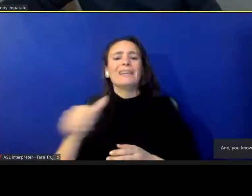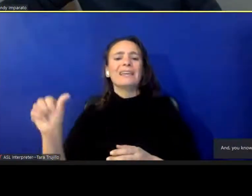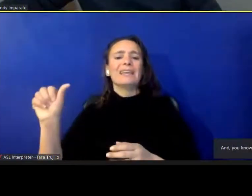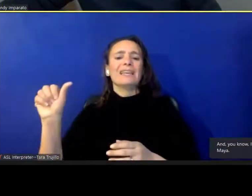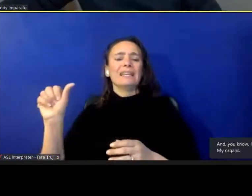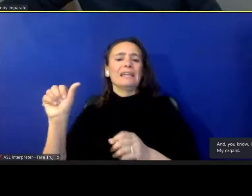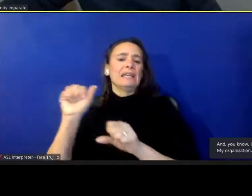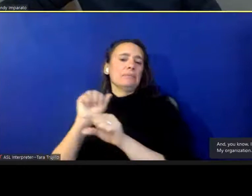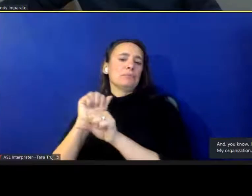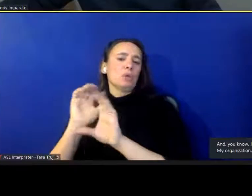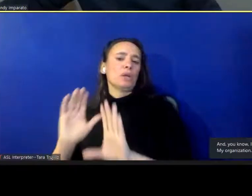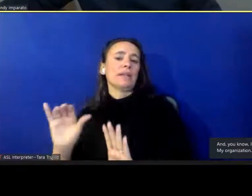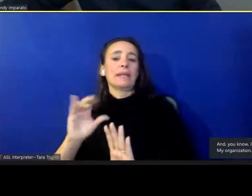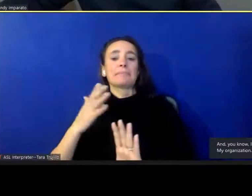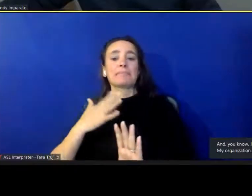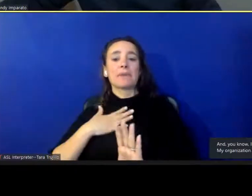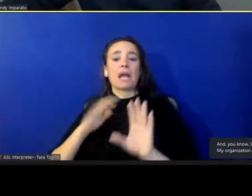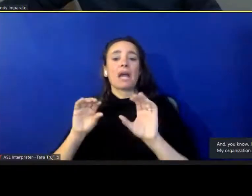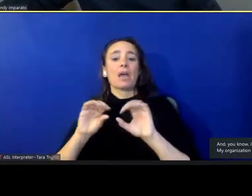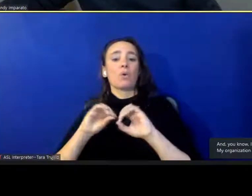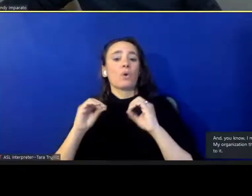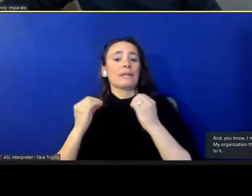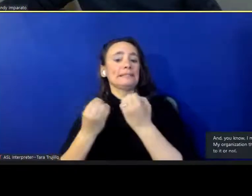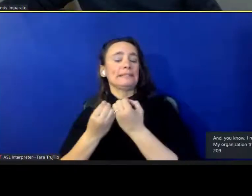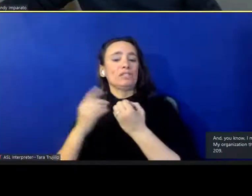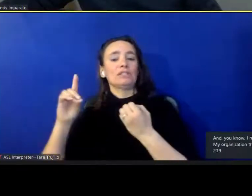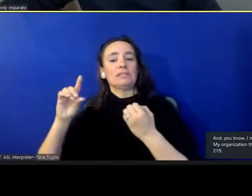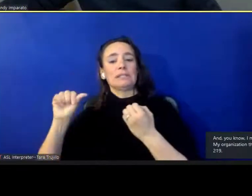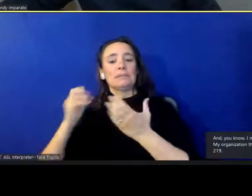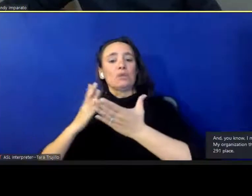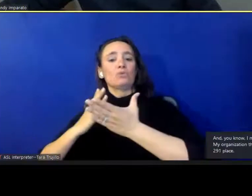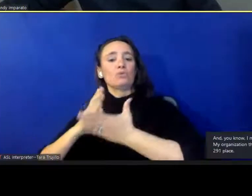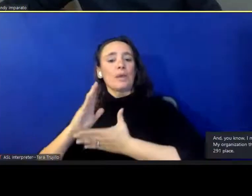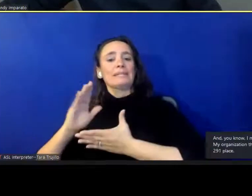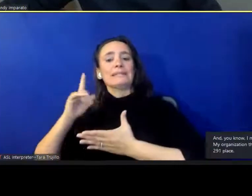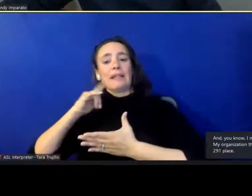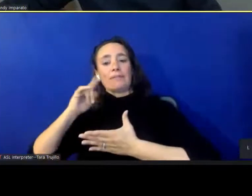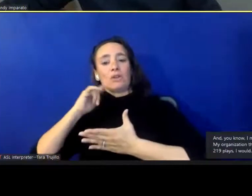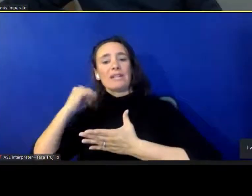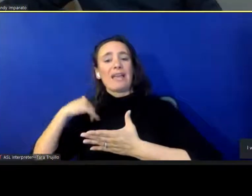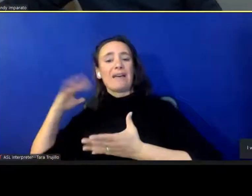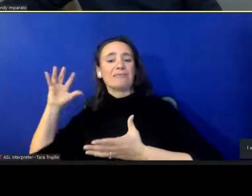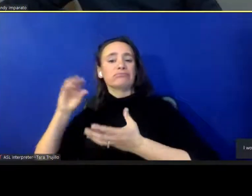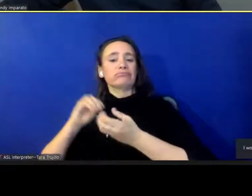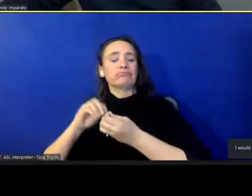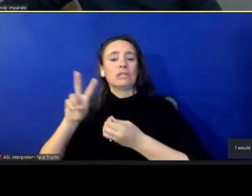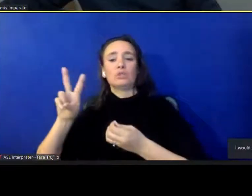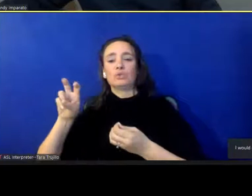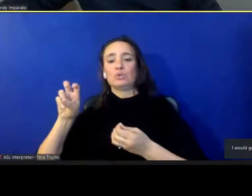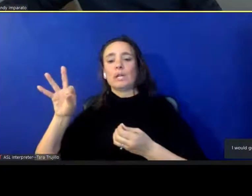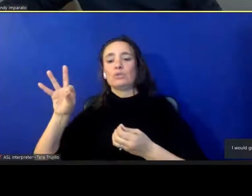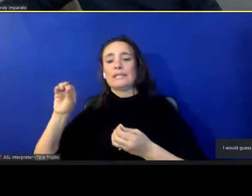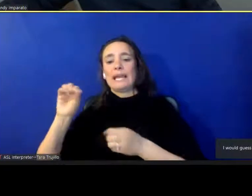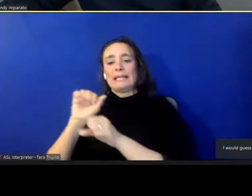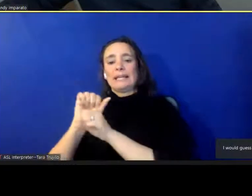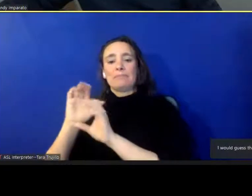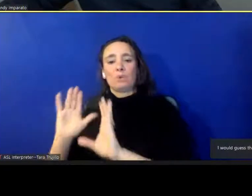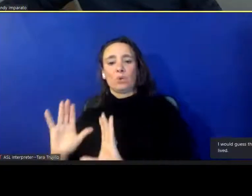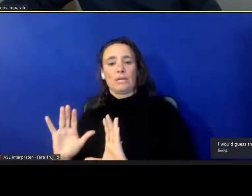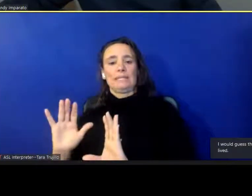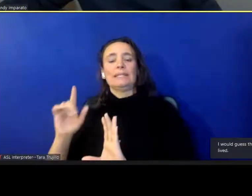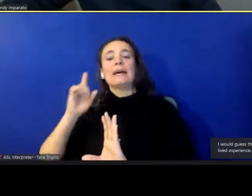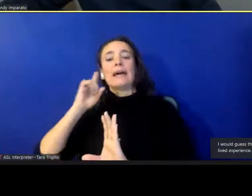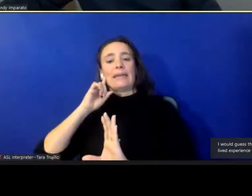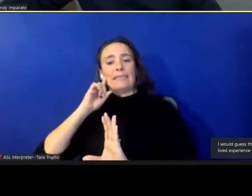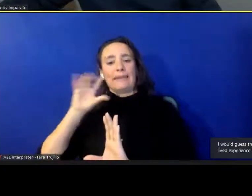my organization, Disability Rights California, we have 290 employees. I would guess that at least 50 of them have lived